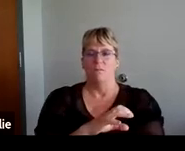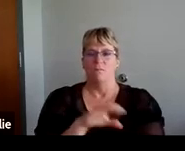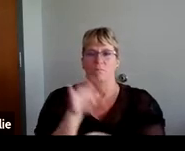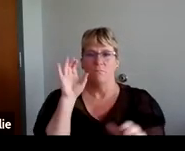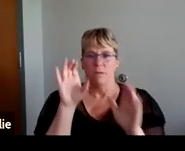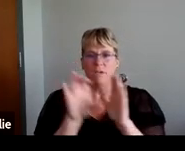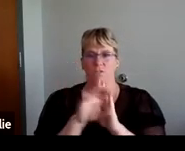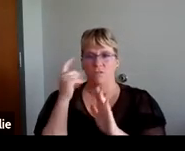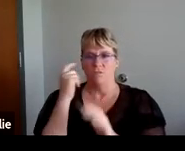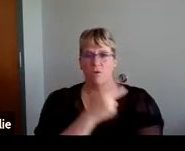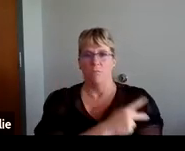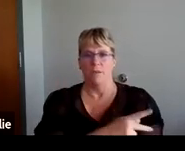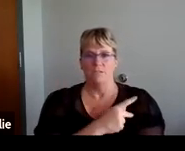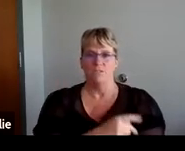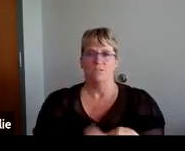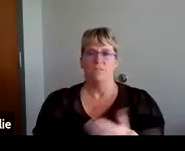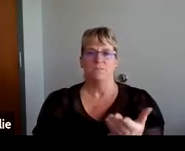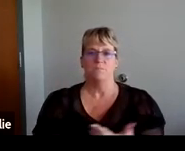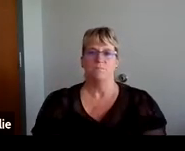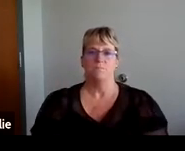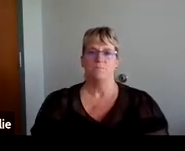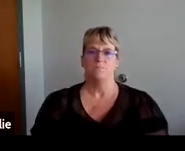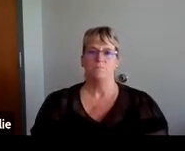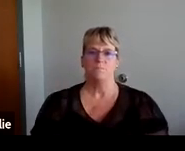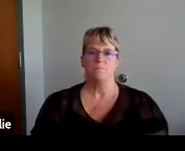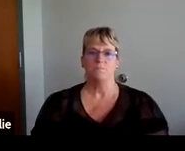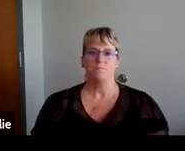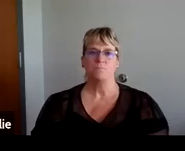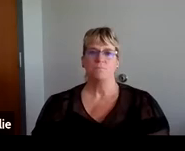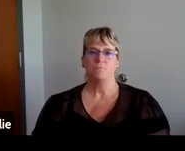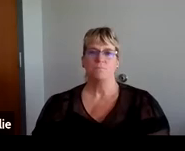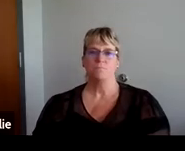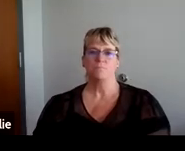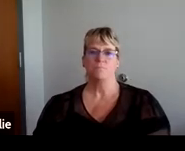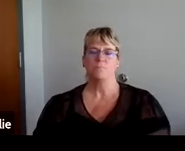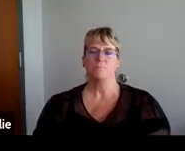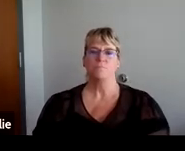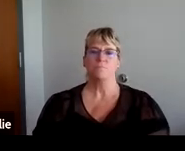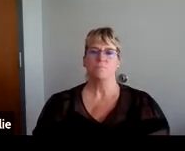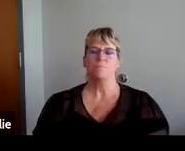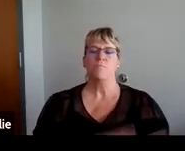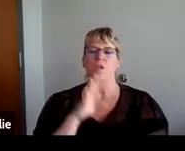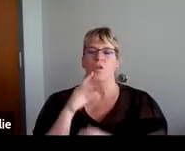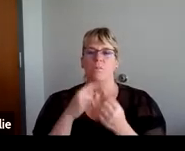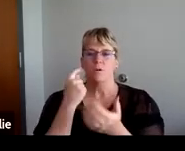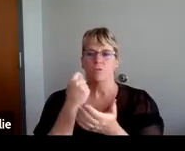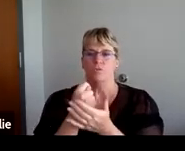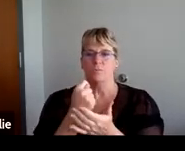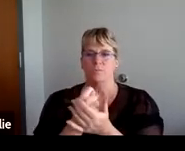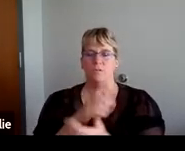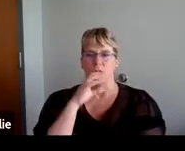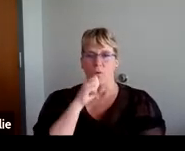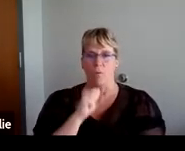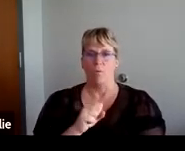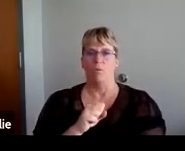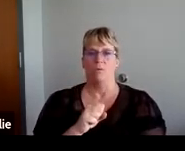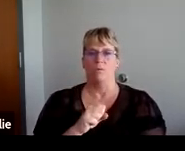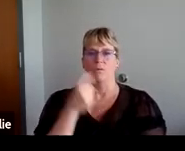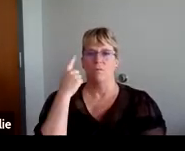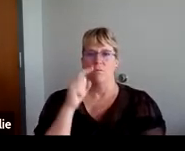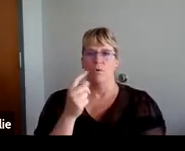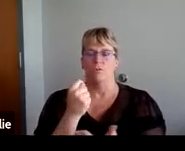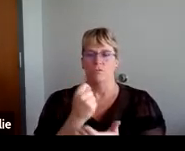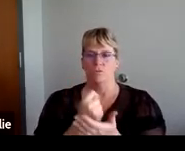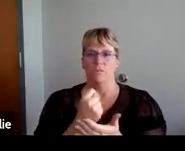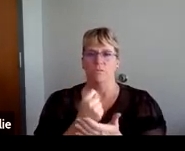our patients. So what do we do about treatment? Well, our old model of treatment for substance use